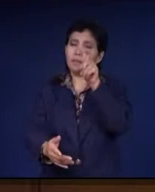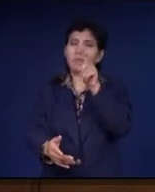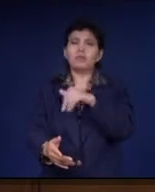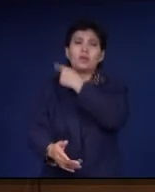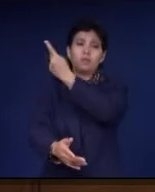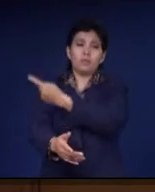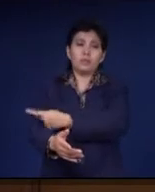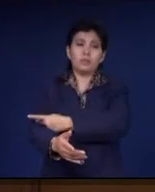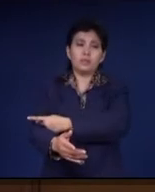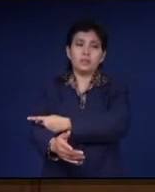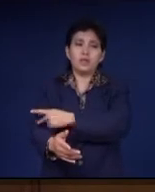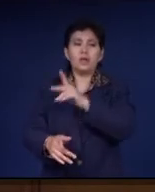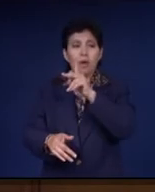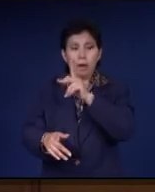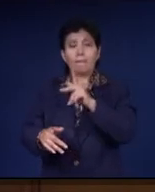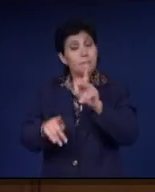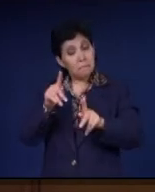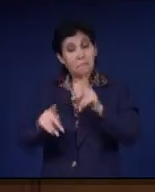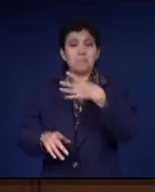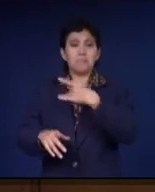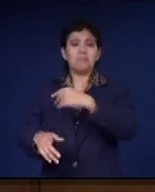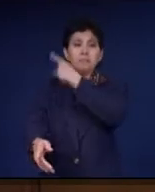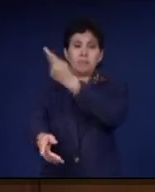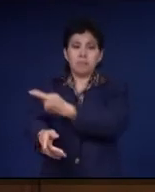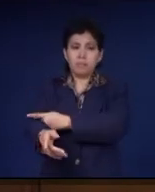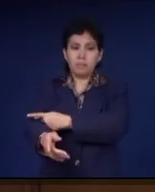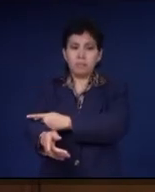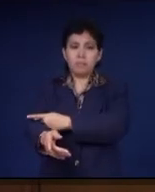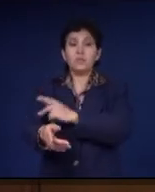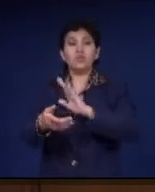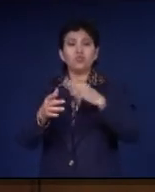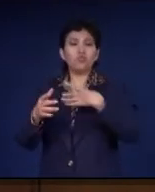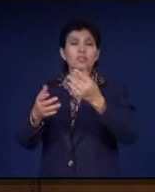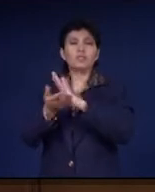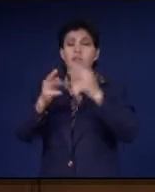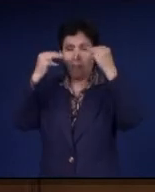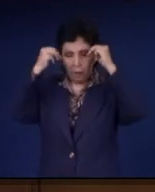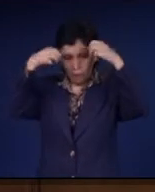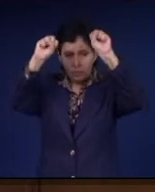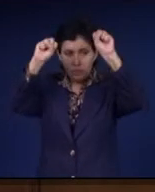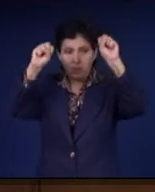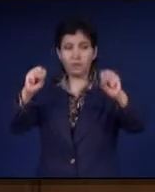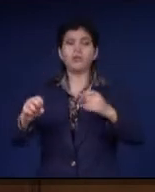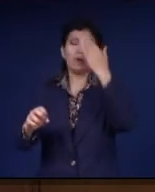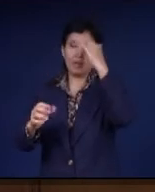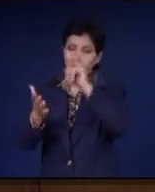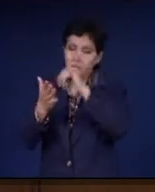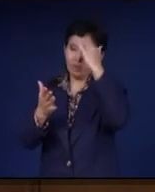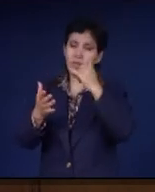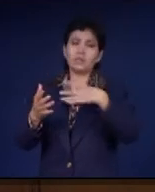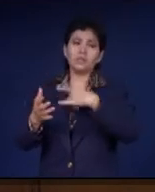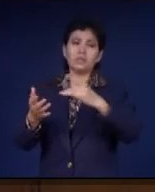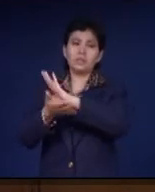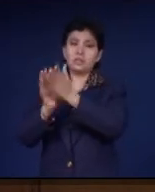true. People like power, that's why they become managers. People like power, that's why they joined